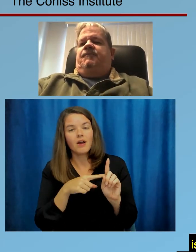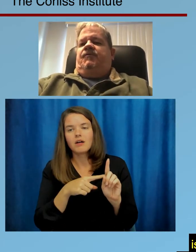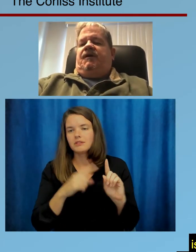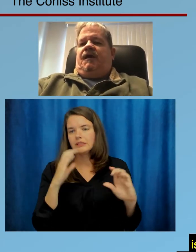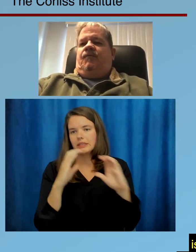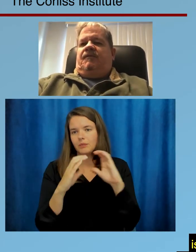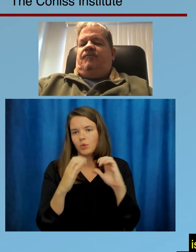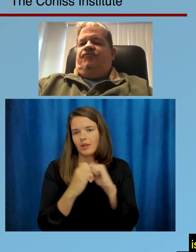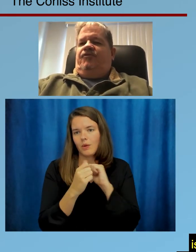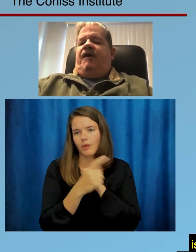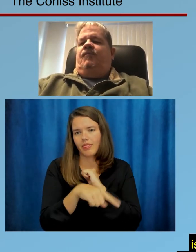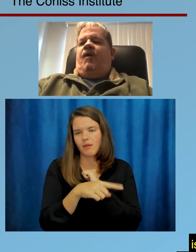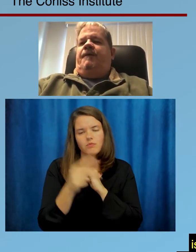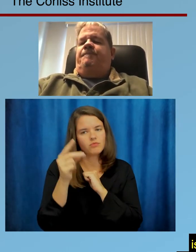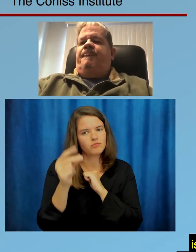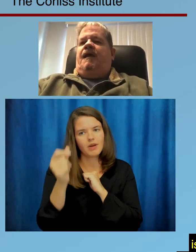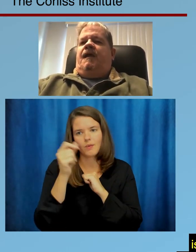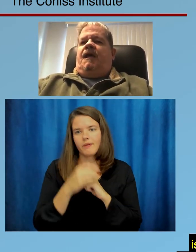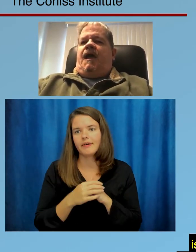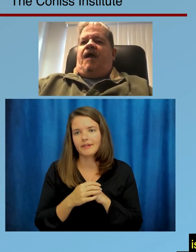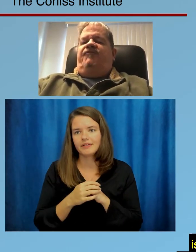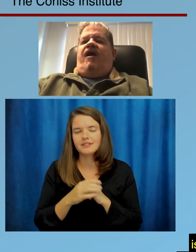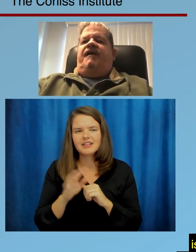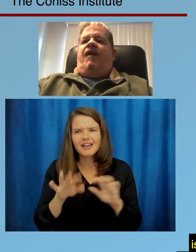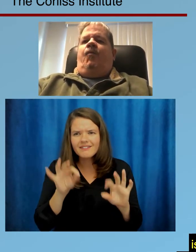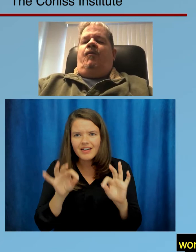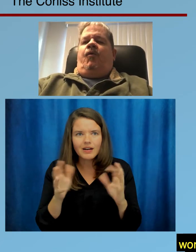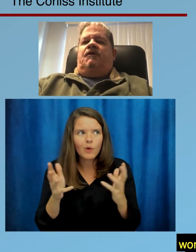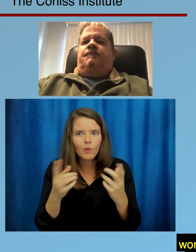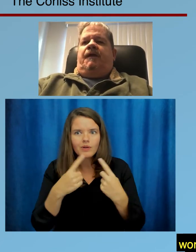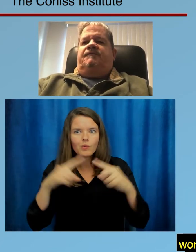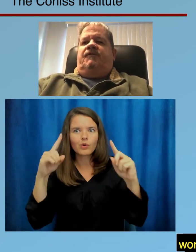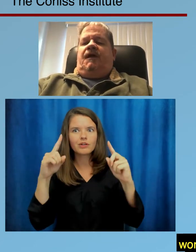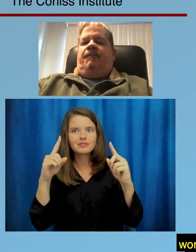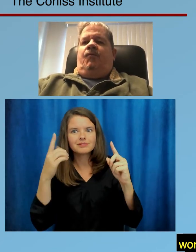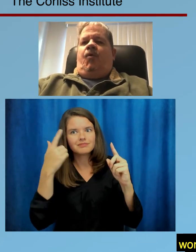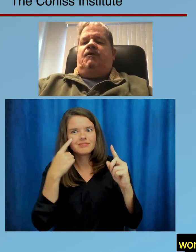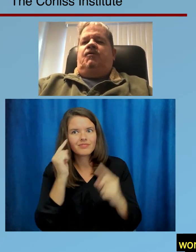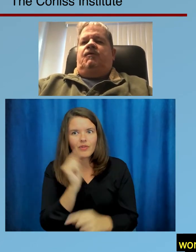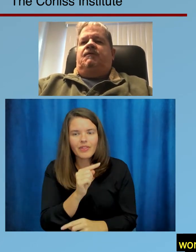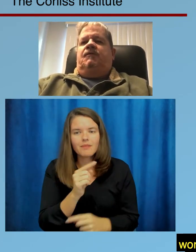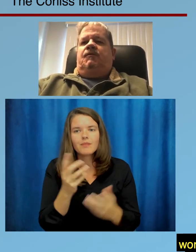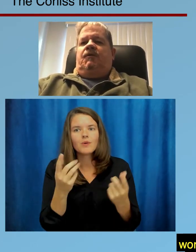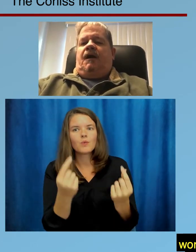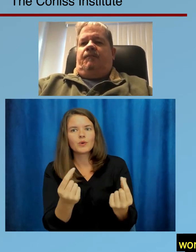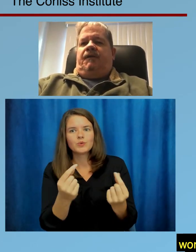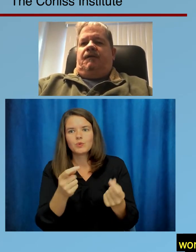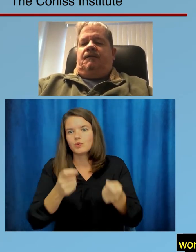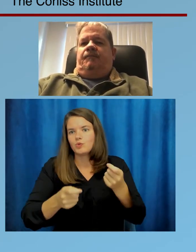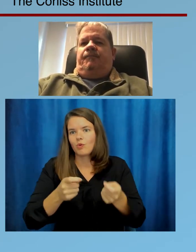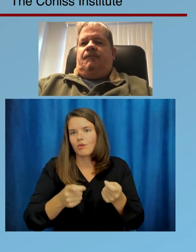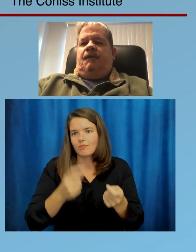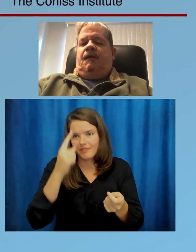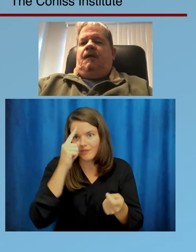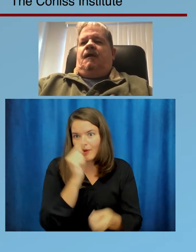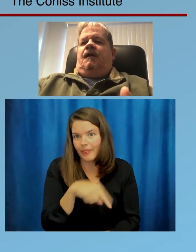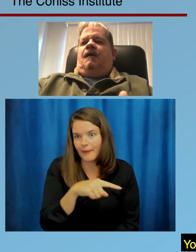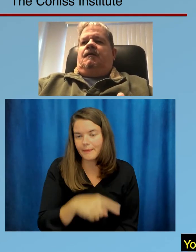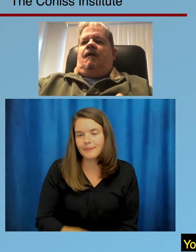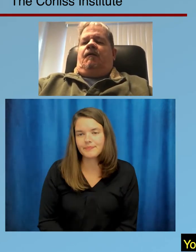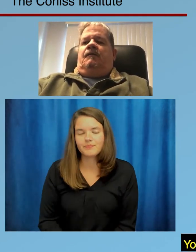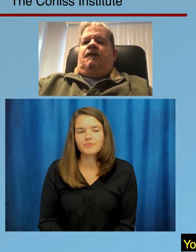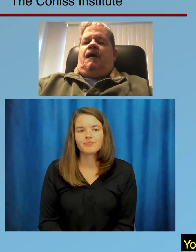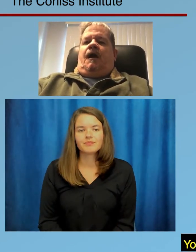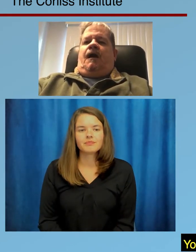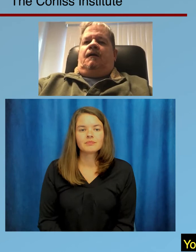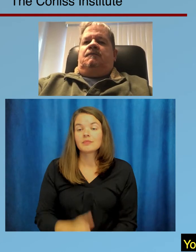really communicate with them right away and find out what works best for them and what you can do to accommodate them.